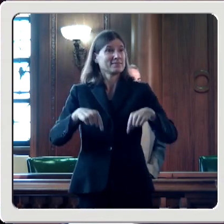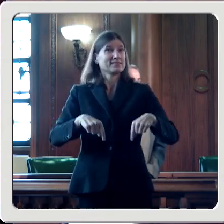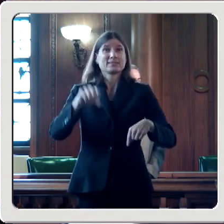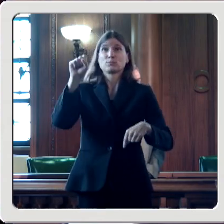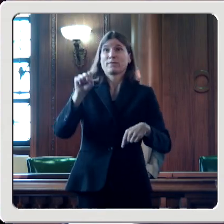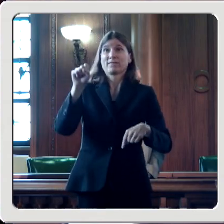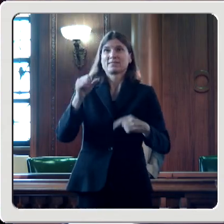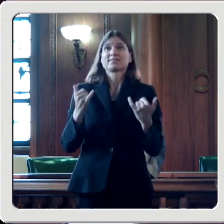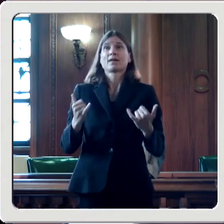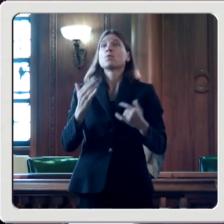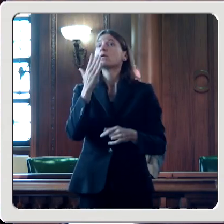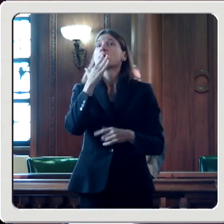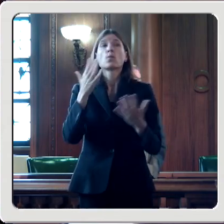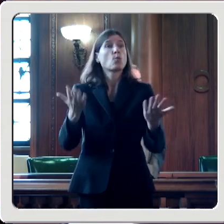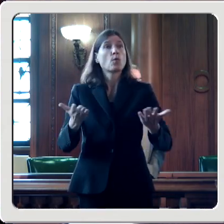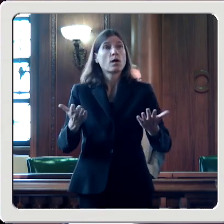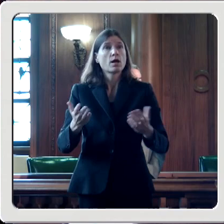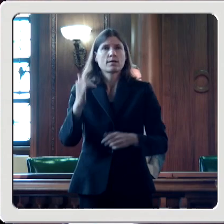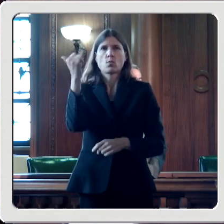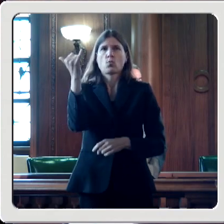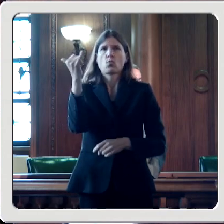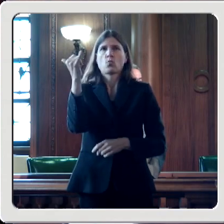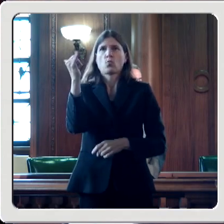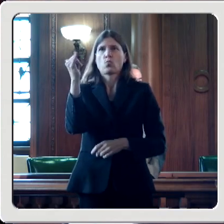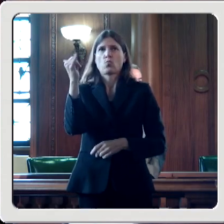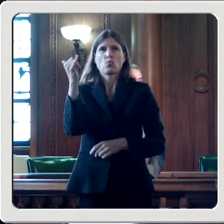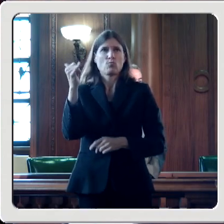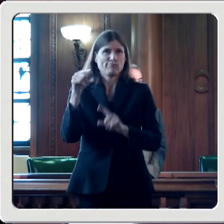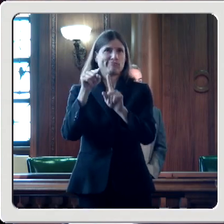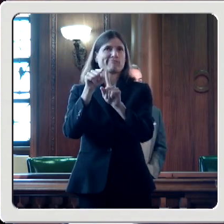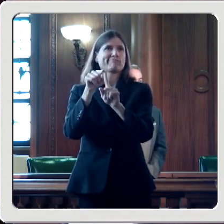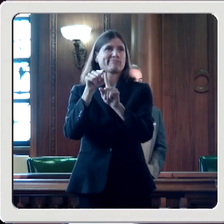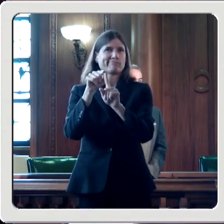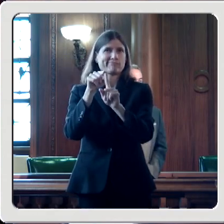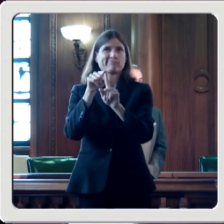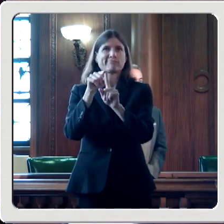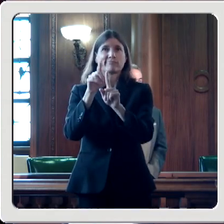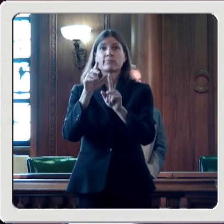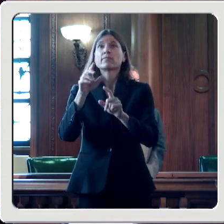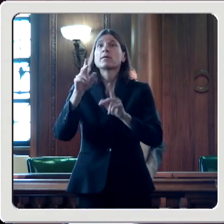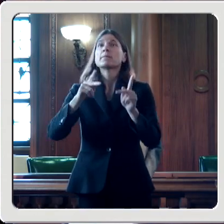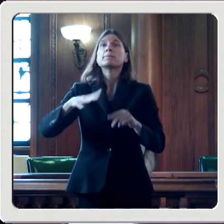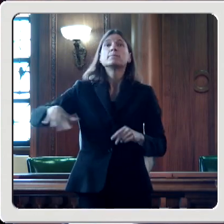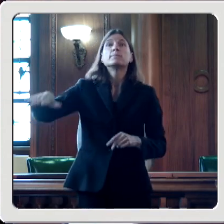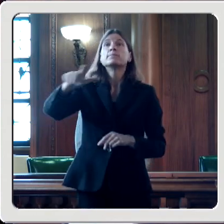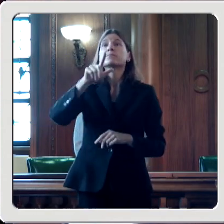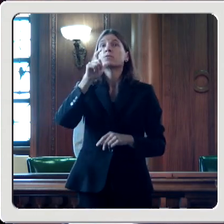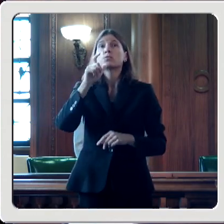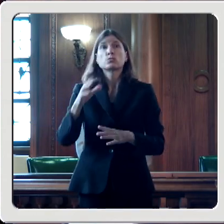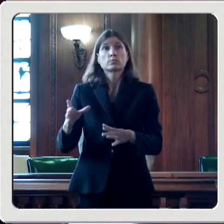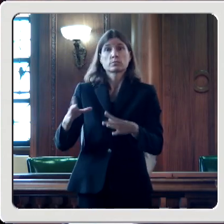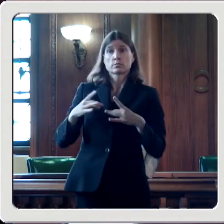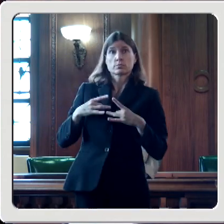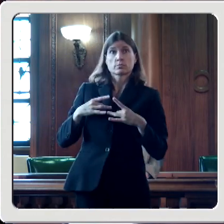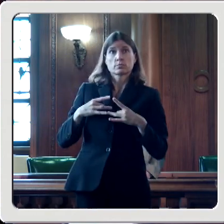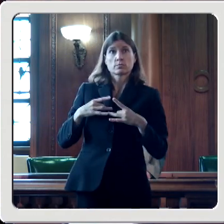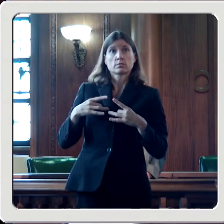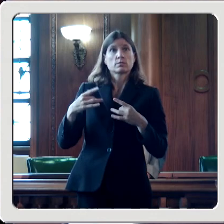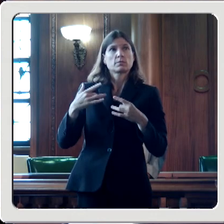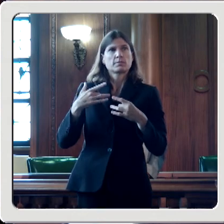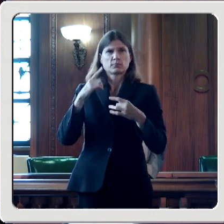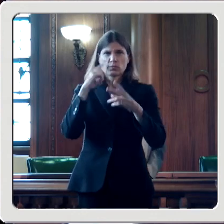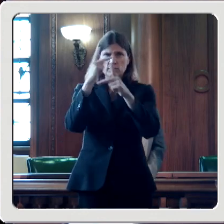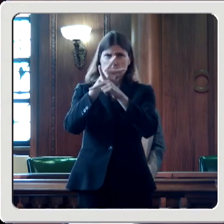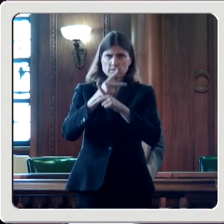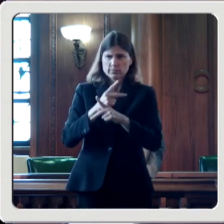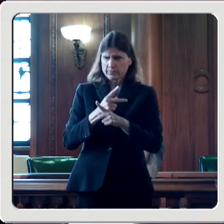of new cases on a daily basis, averaged over 14 days, and divided by 100,000 population. So